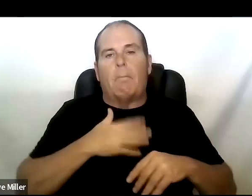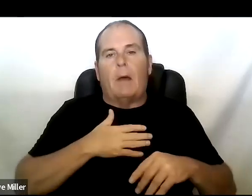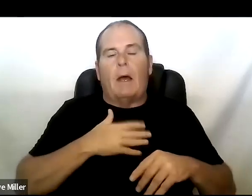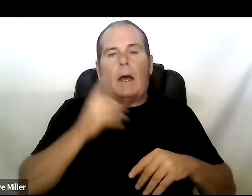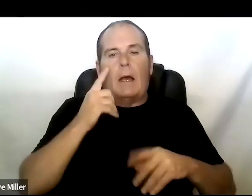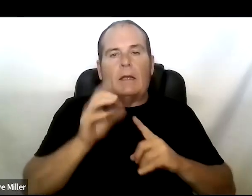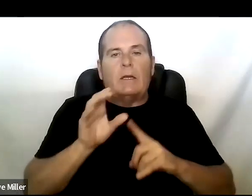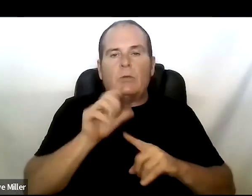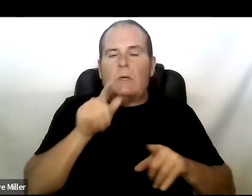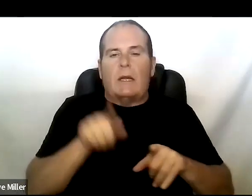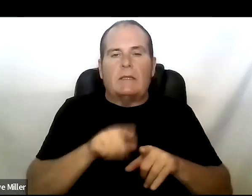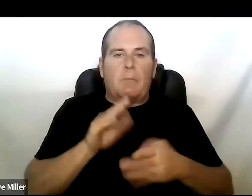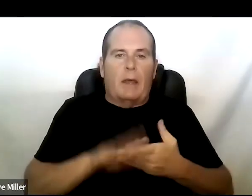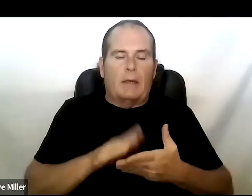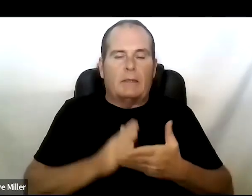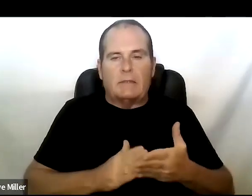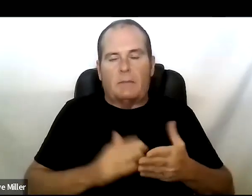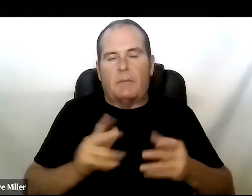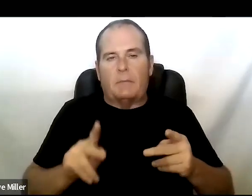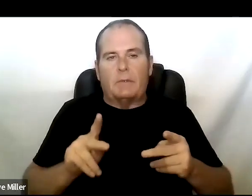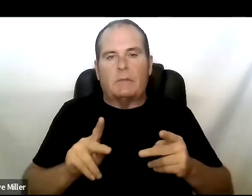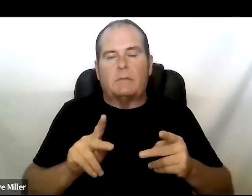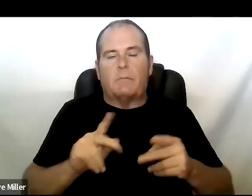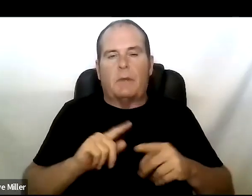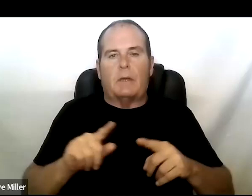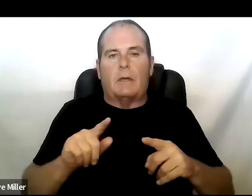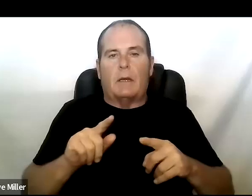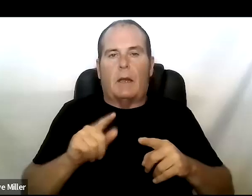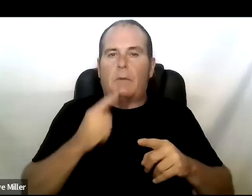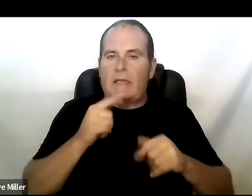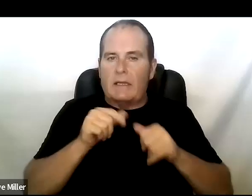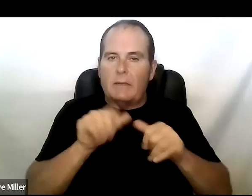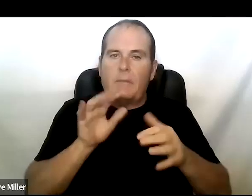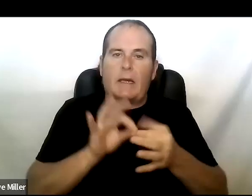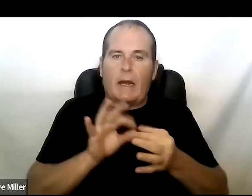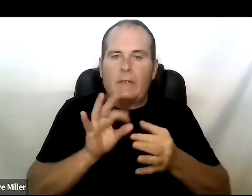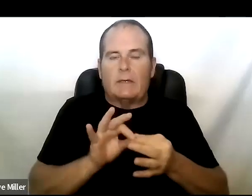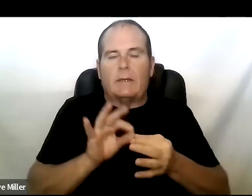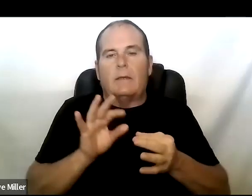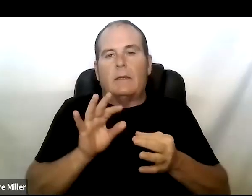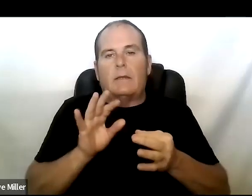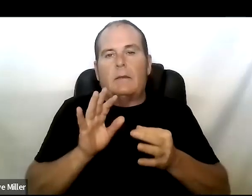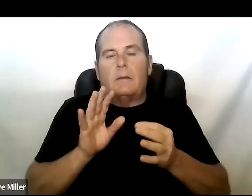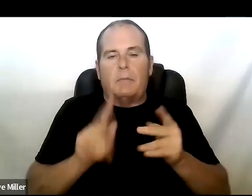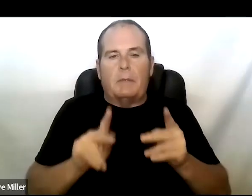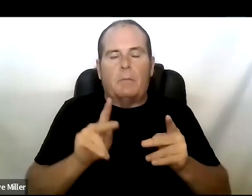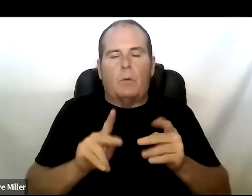some, but I just say just keep connecting individuals with